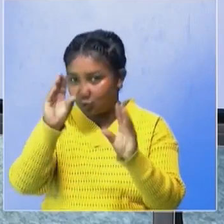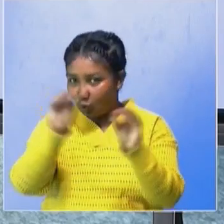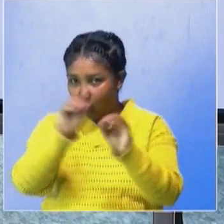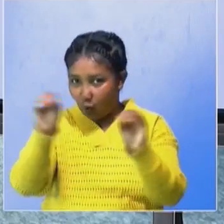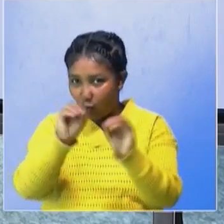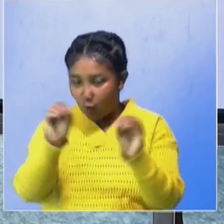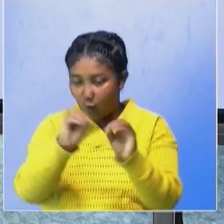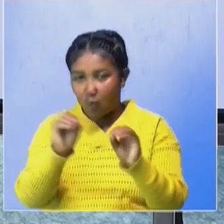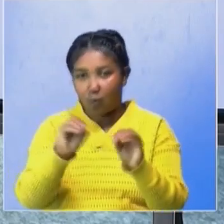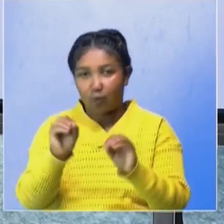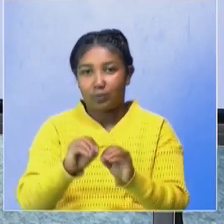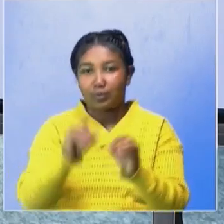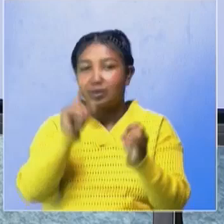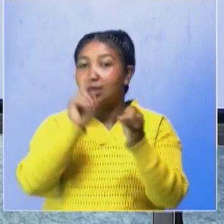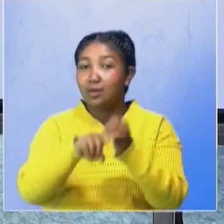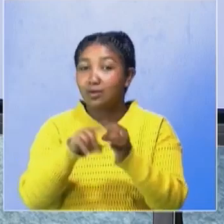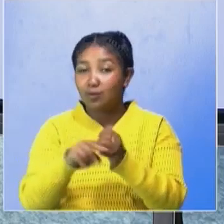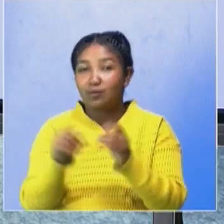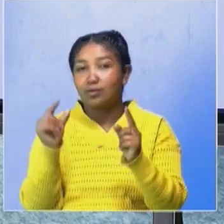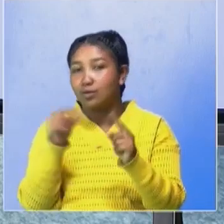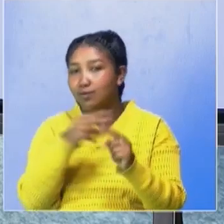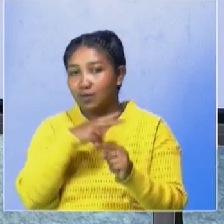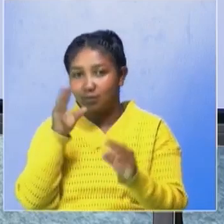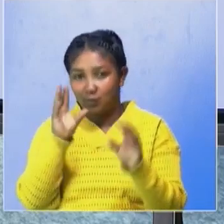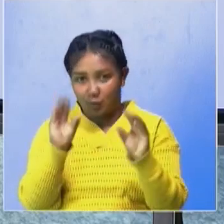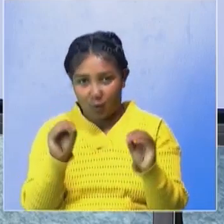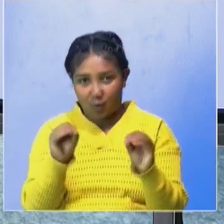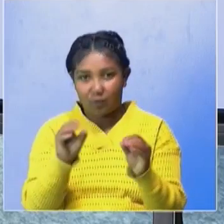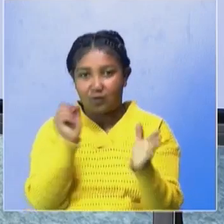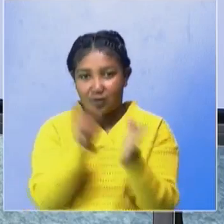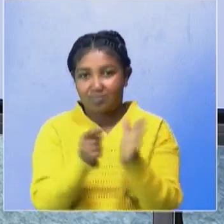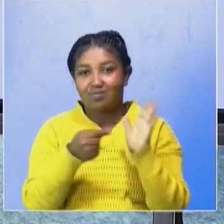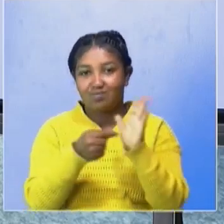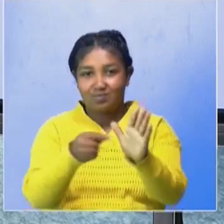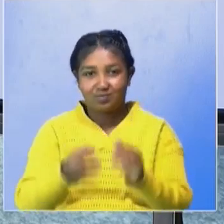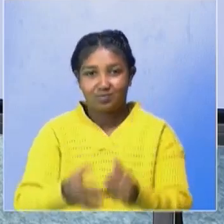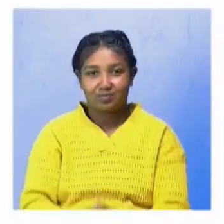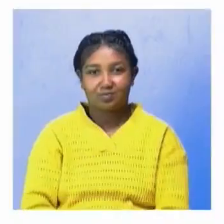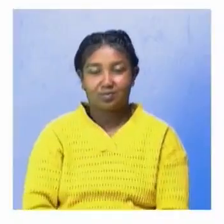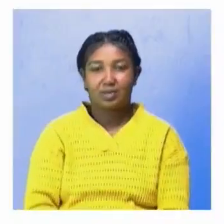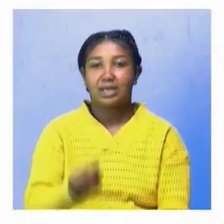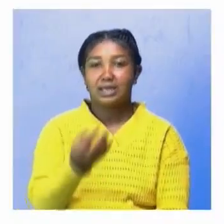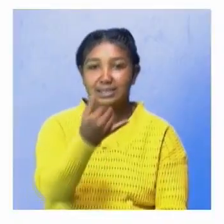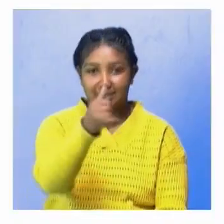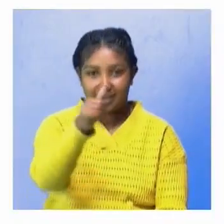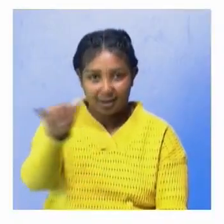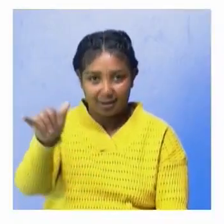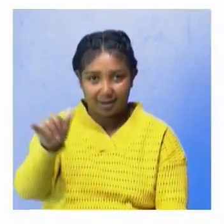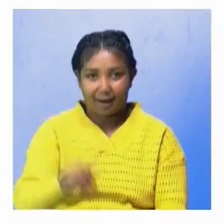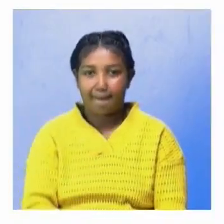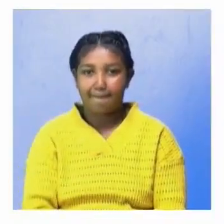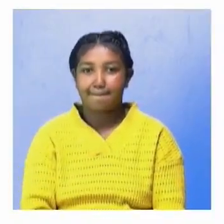the end of the verb. For example, let me give you. They